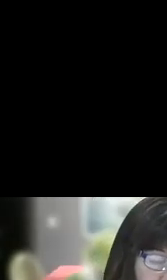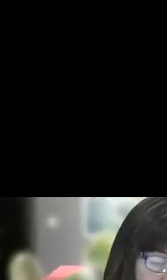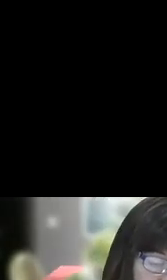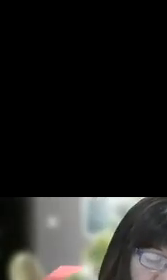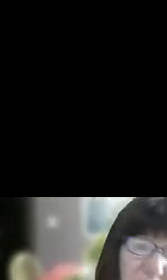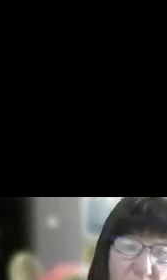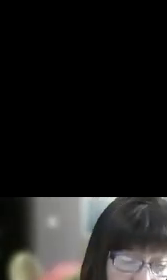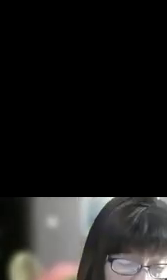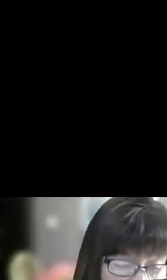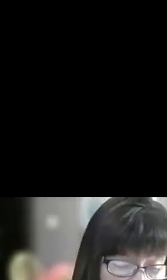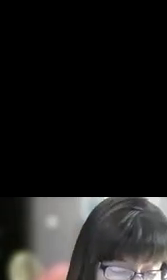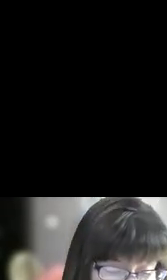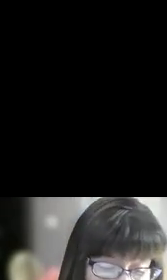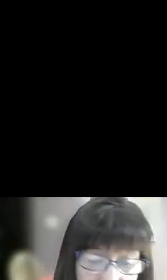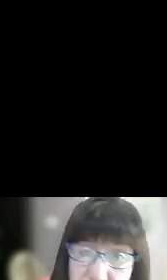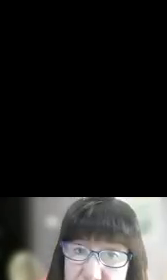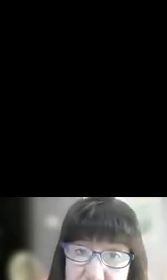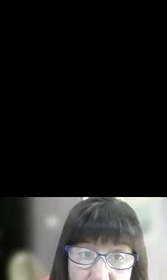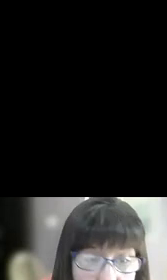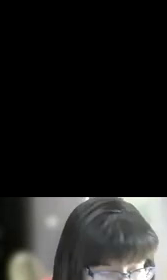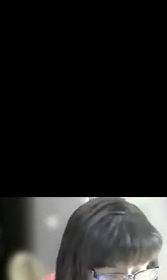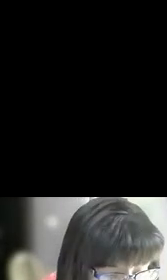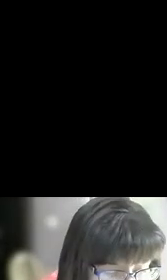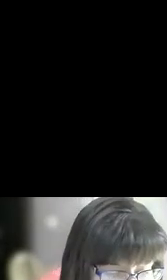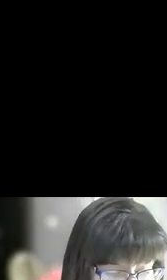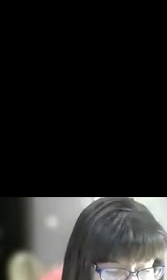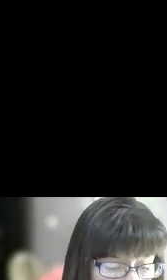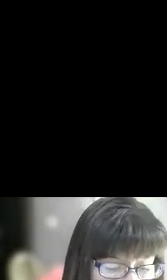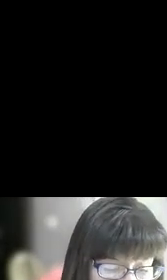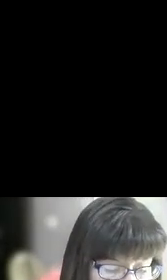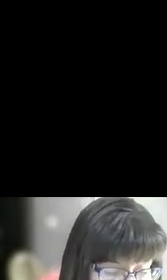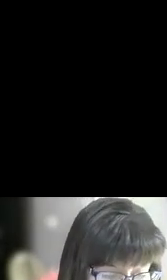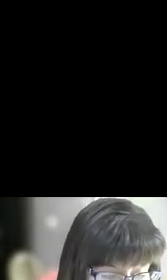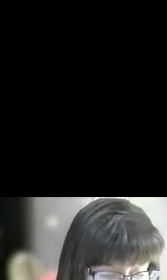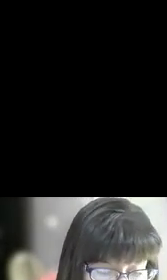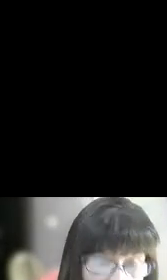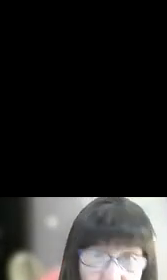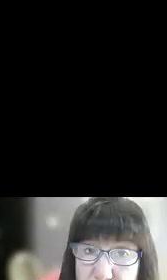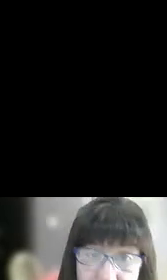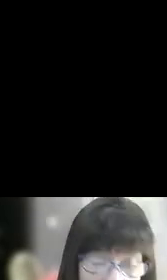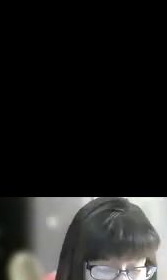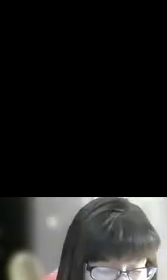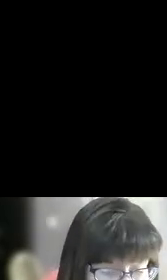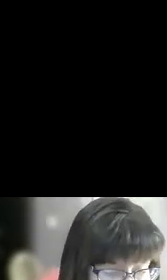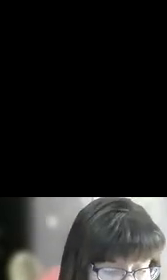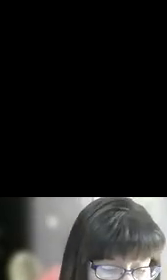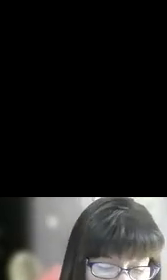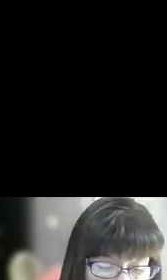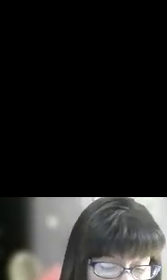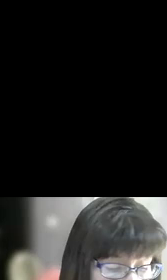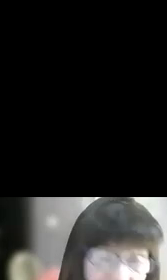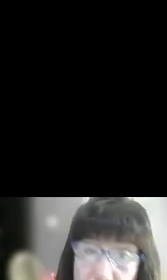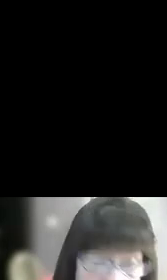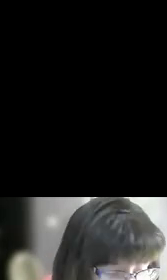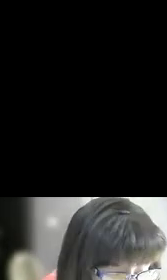The Faculty of Arts offered a few other sessions this week to help welcome you. All the sessions are being recorded and will be available online so you can